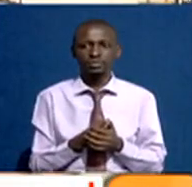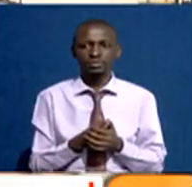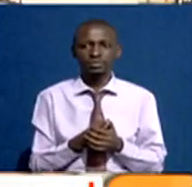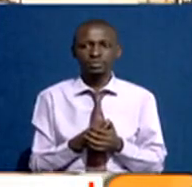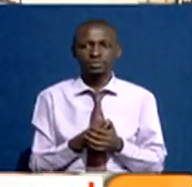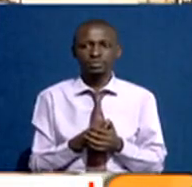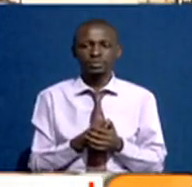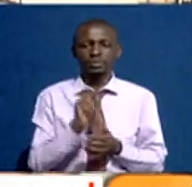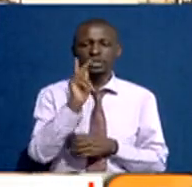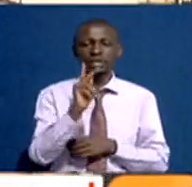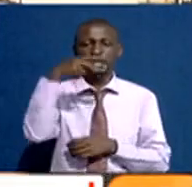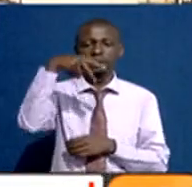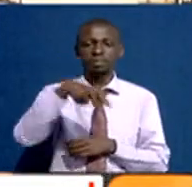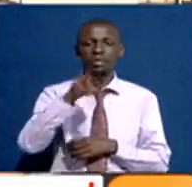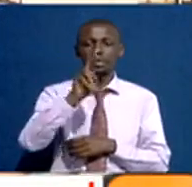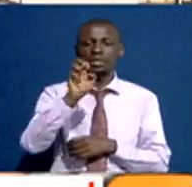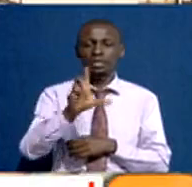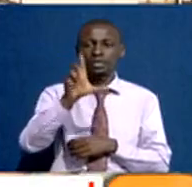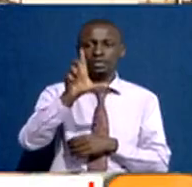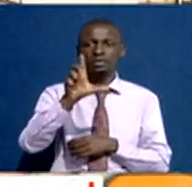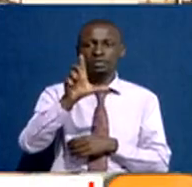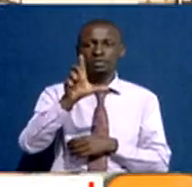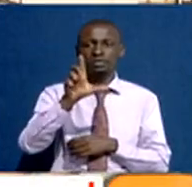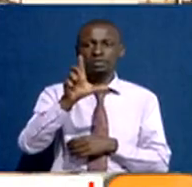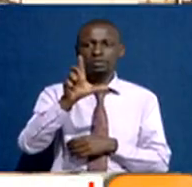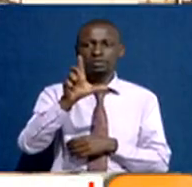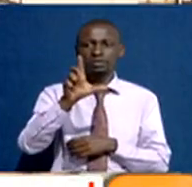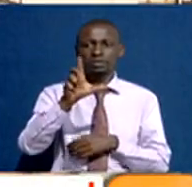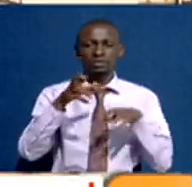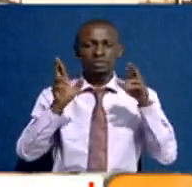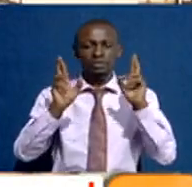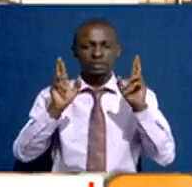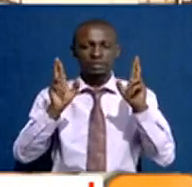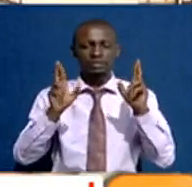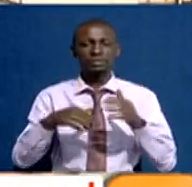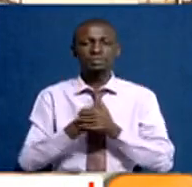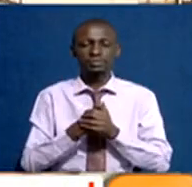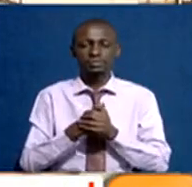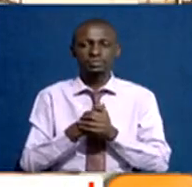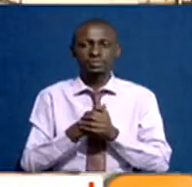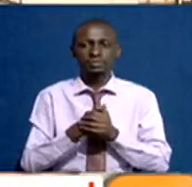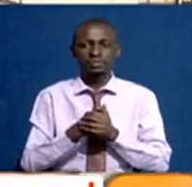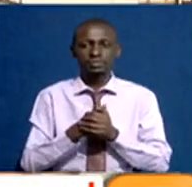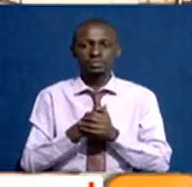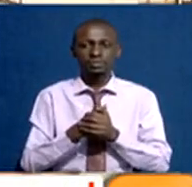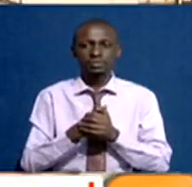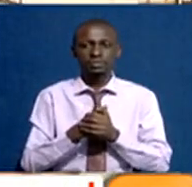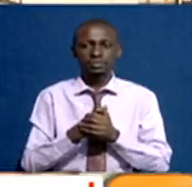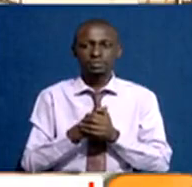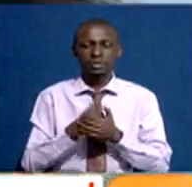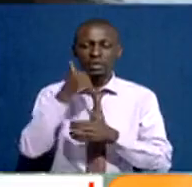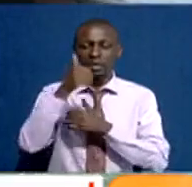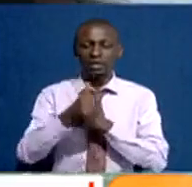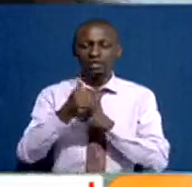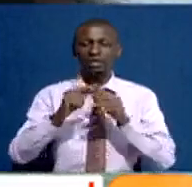KOT2. KPRL has already a way leaf to the man fault. So as soon as the bulk LPG